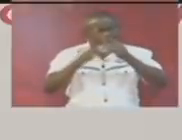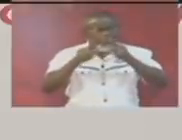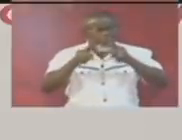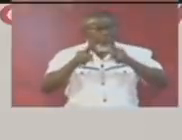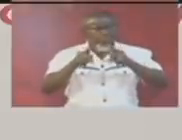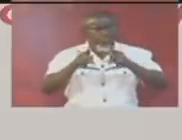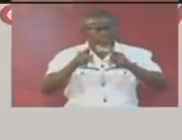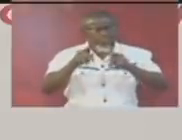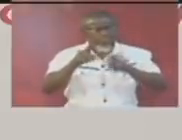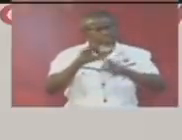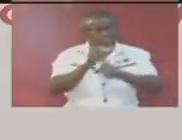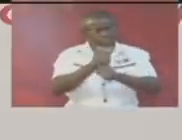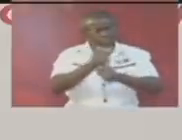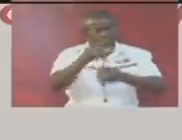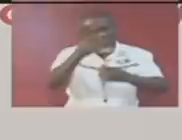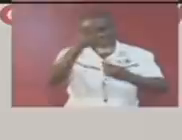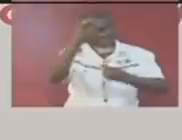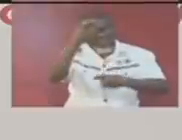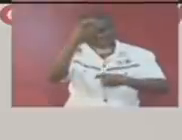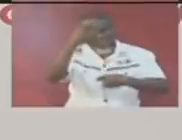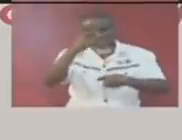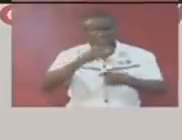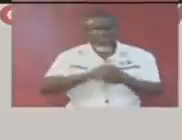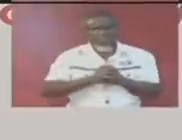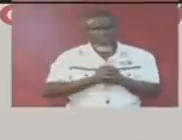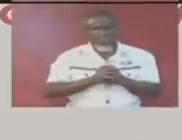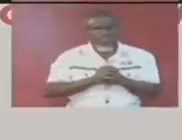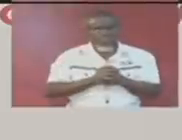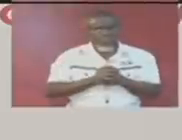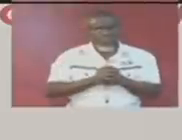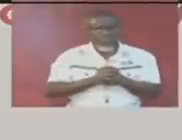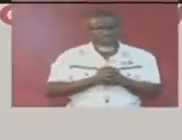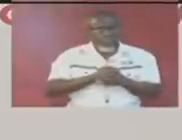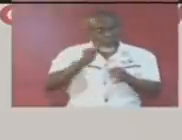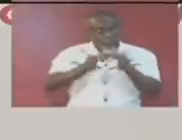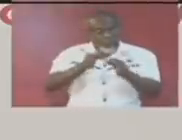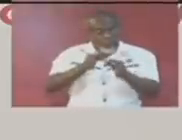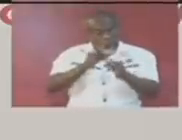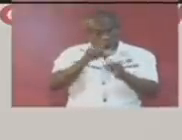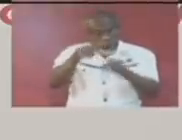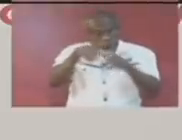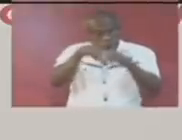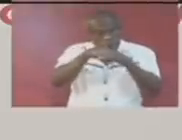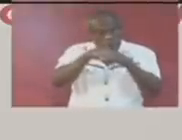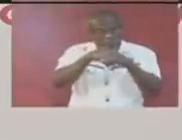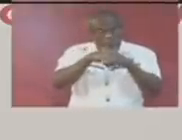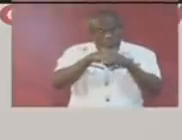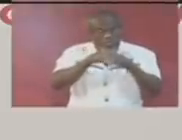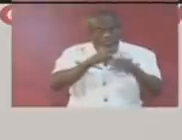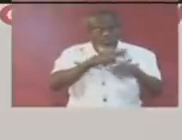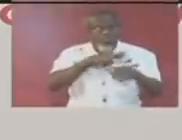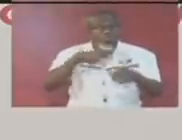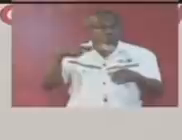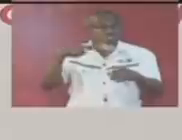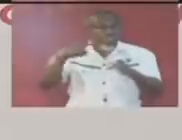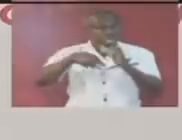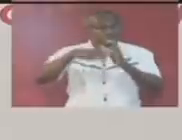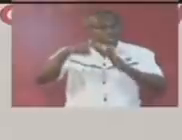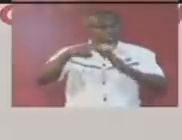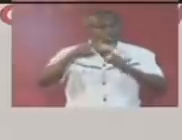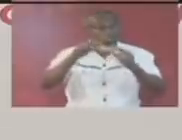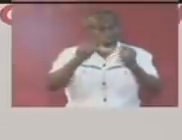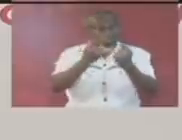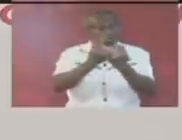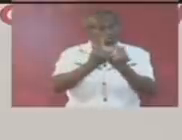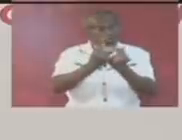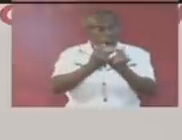vaccine won't get disease. And as we have seen, if you belong to that vulnerable population, your risk of death is increasing with